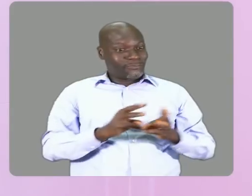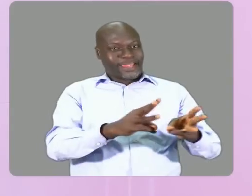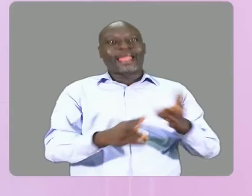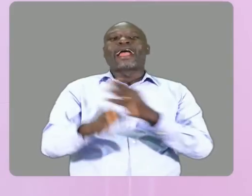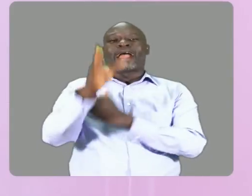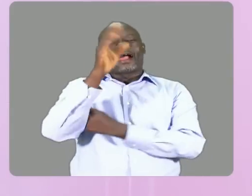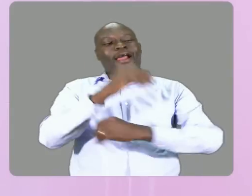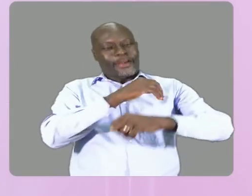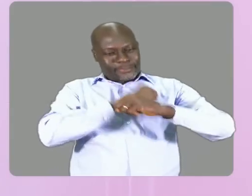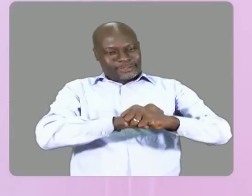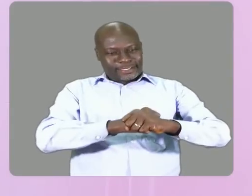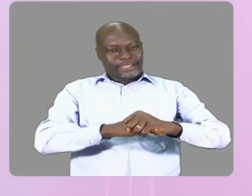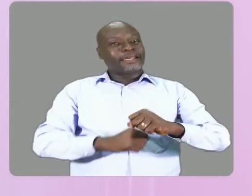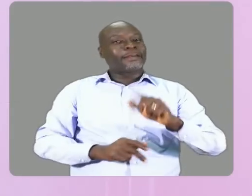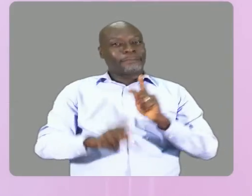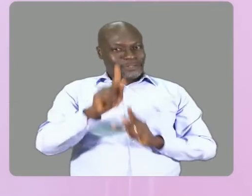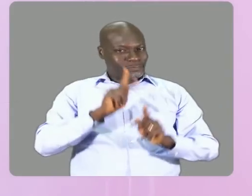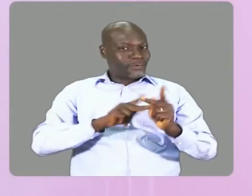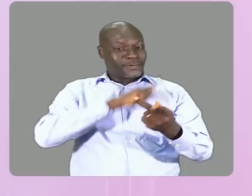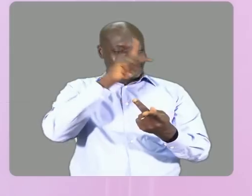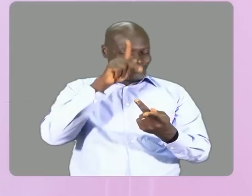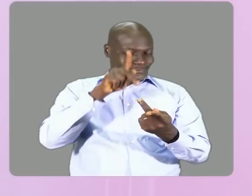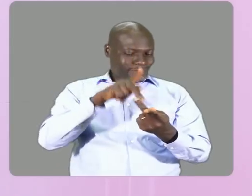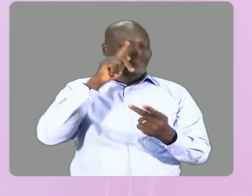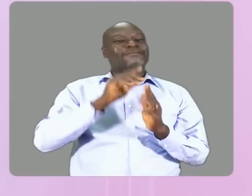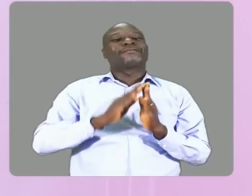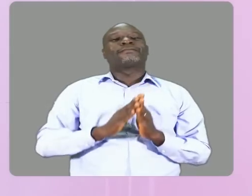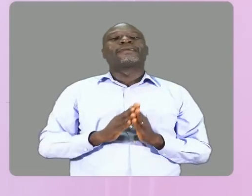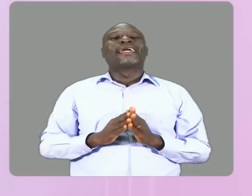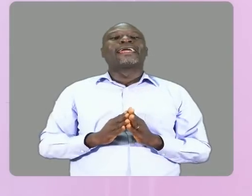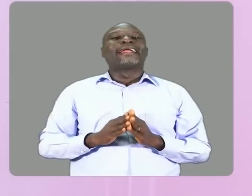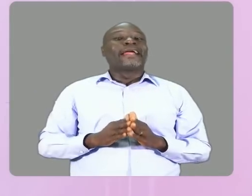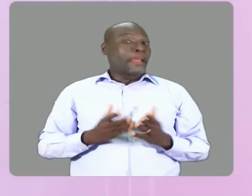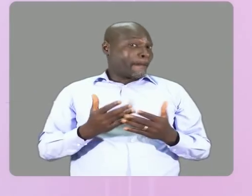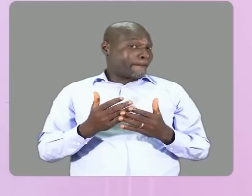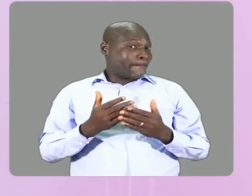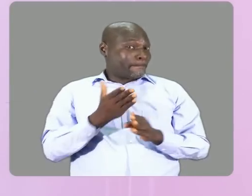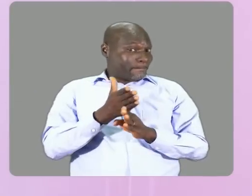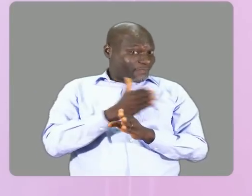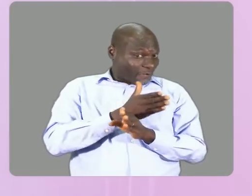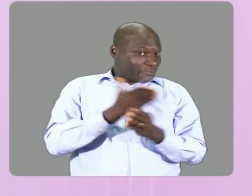yung crow for a home a bain. Midafo. Nan sani abakwe nimono.